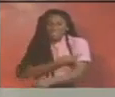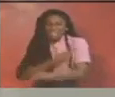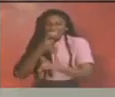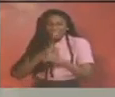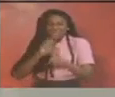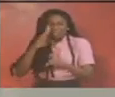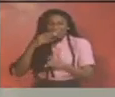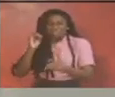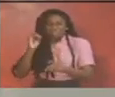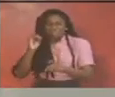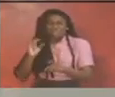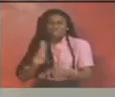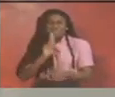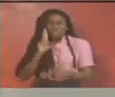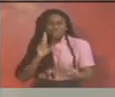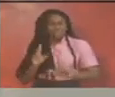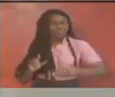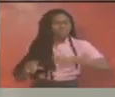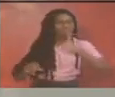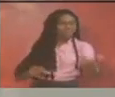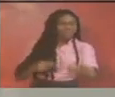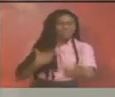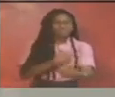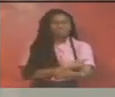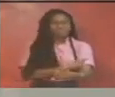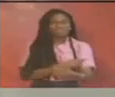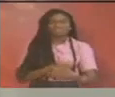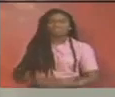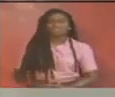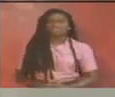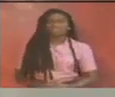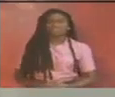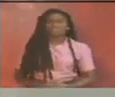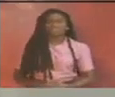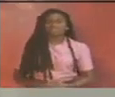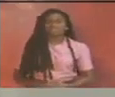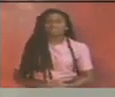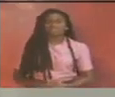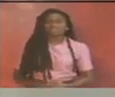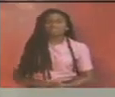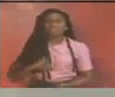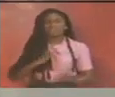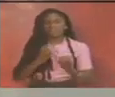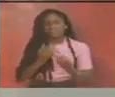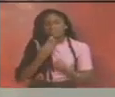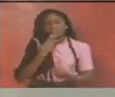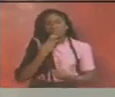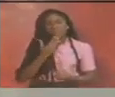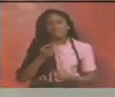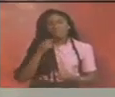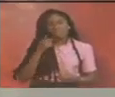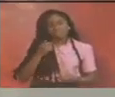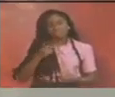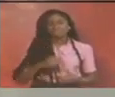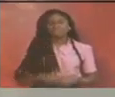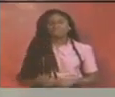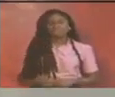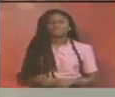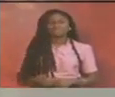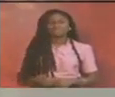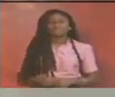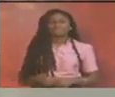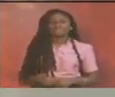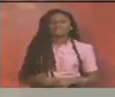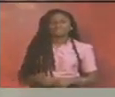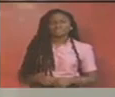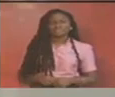vaccines, such as the FDA and even the European medicines, what is the benefit, or what are some of the key